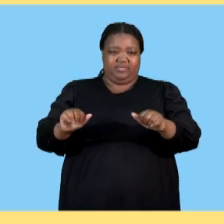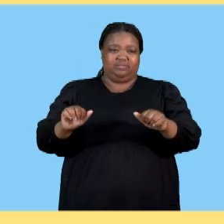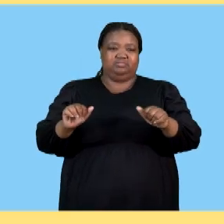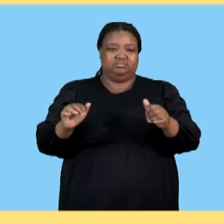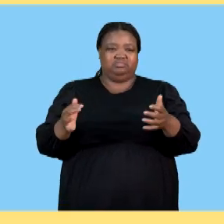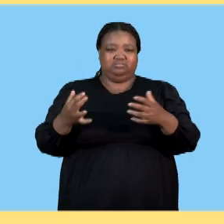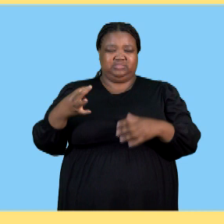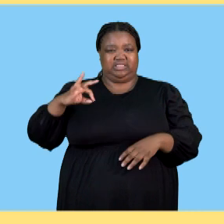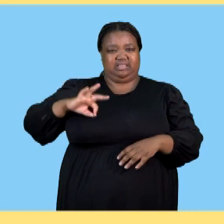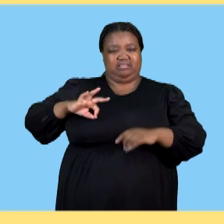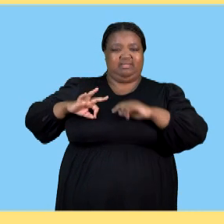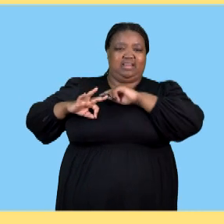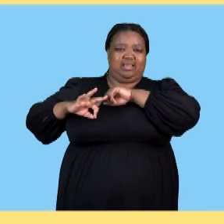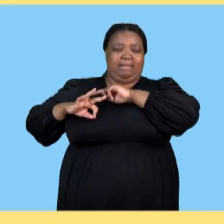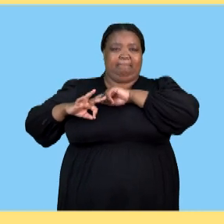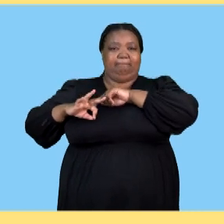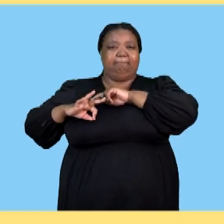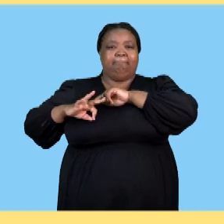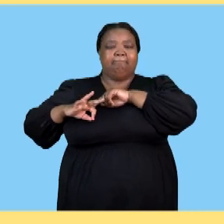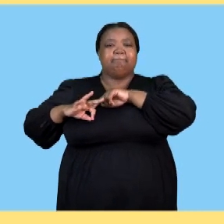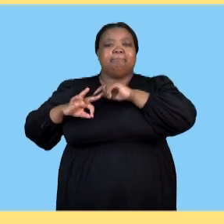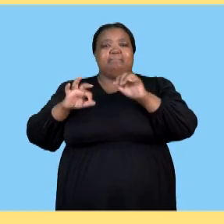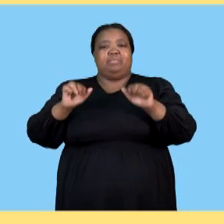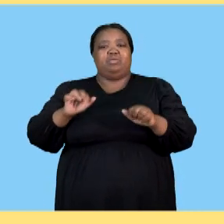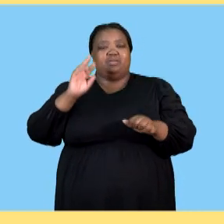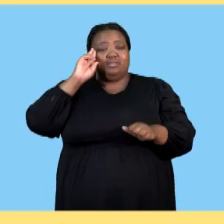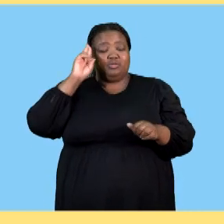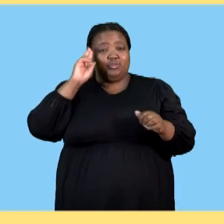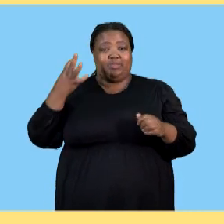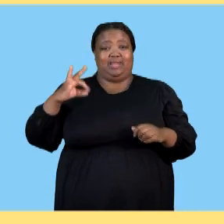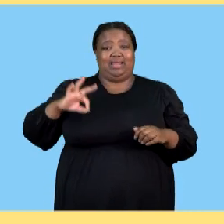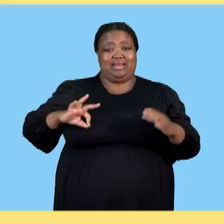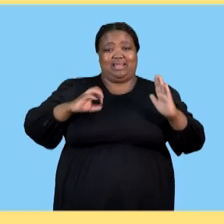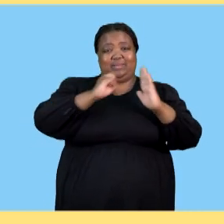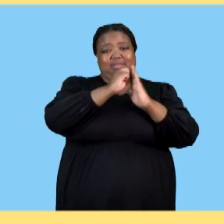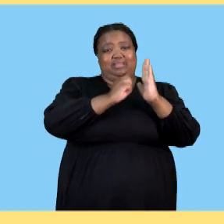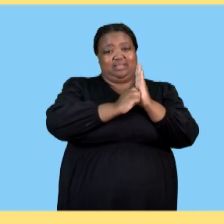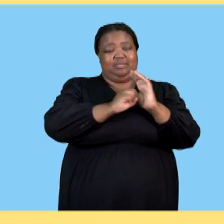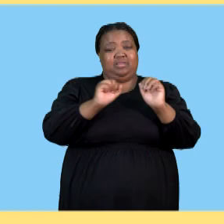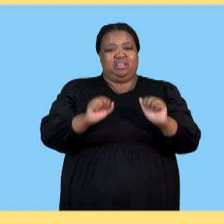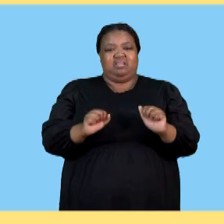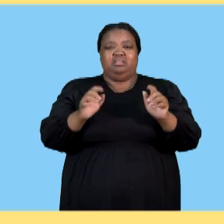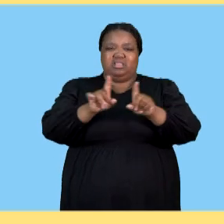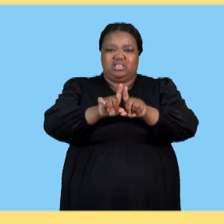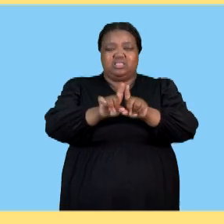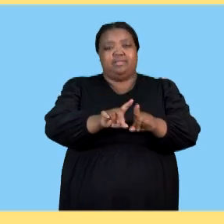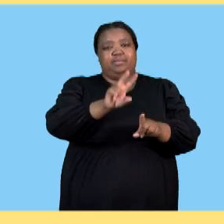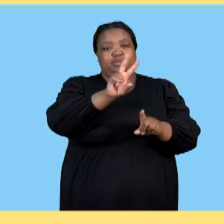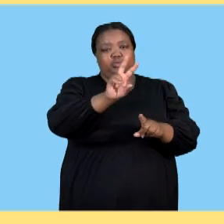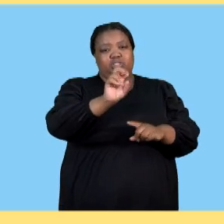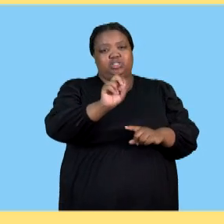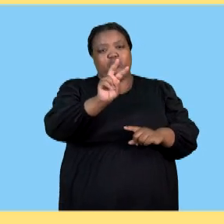statement of comprehensive income. Your statement of comprehensive income, remember, this is the income statement. All right, and we have 2 years as